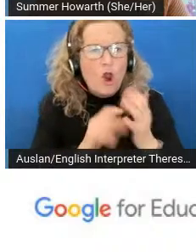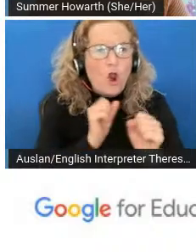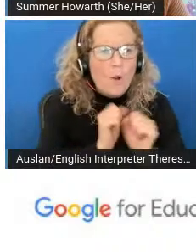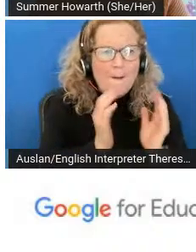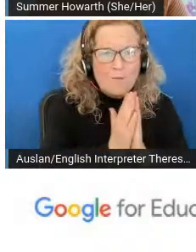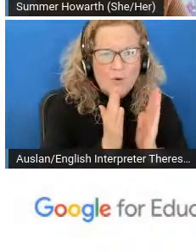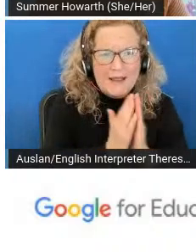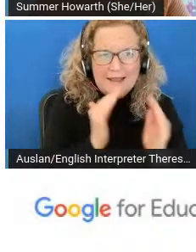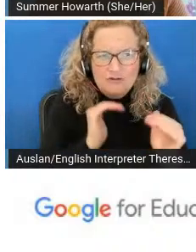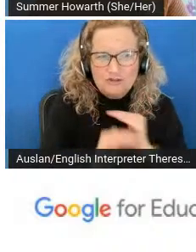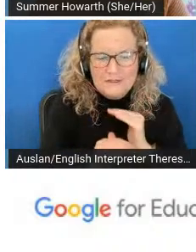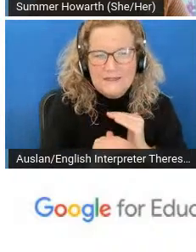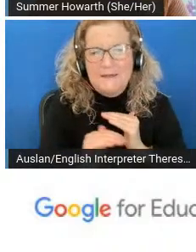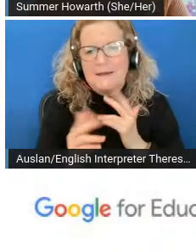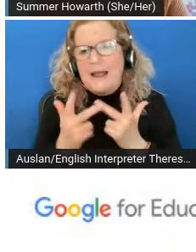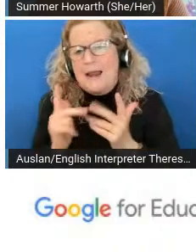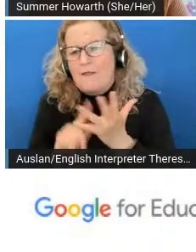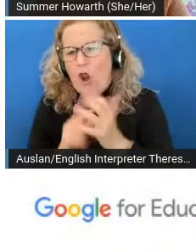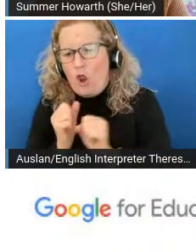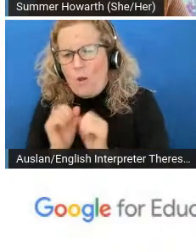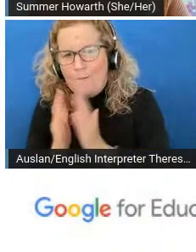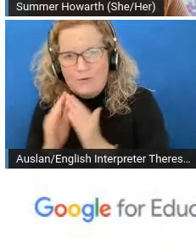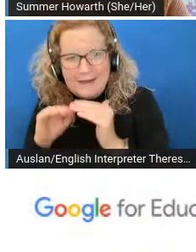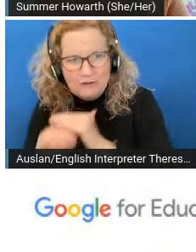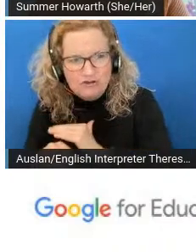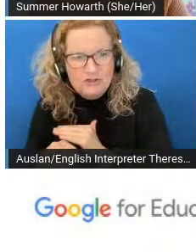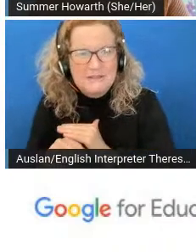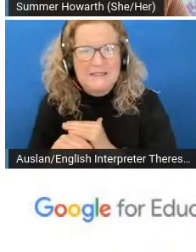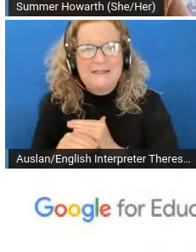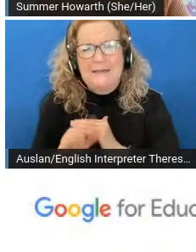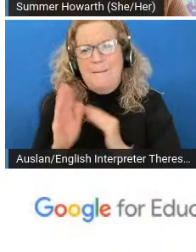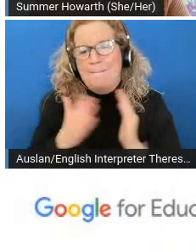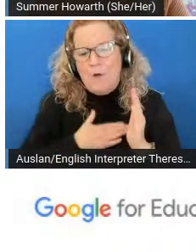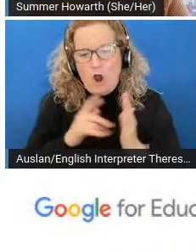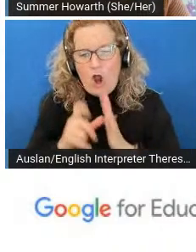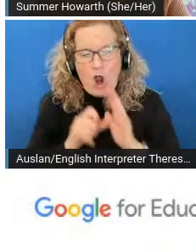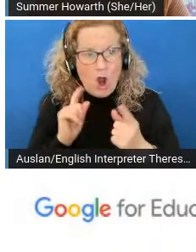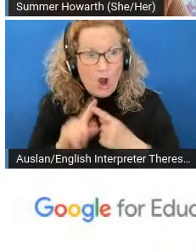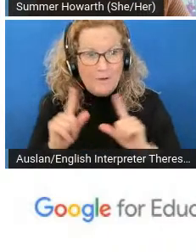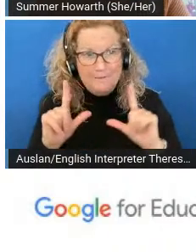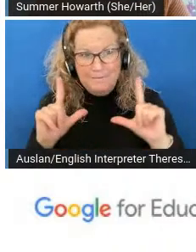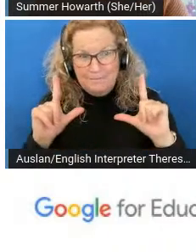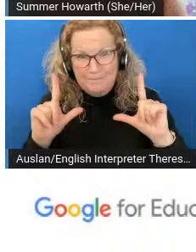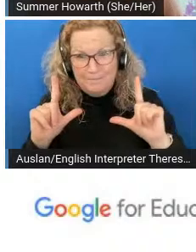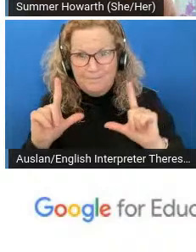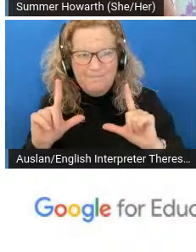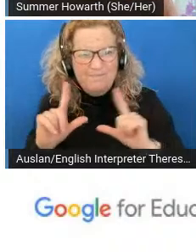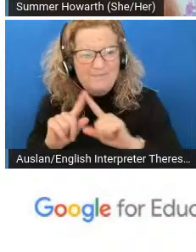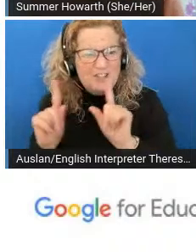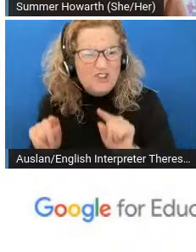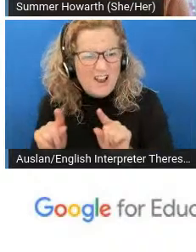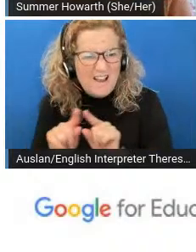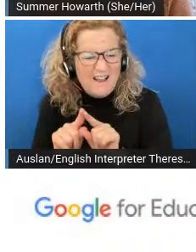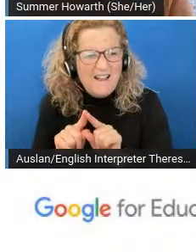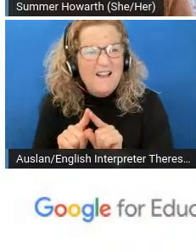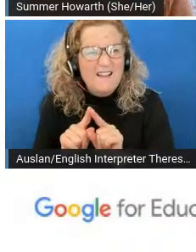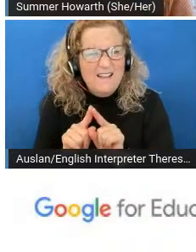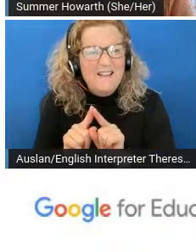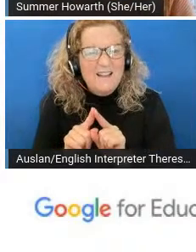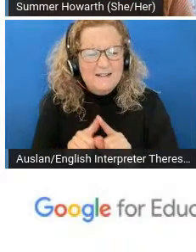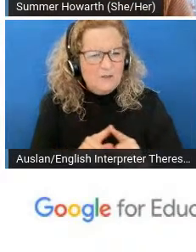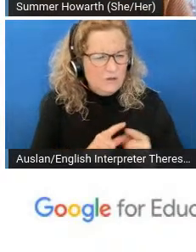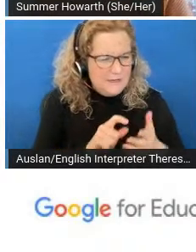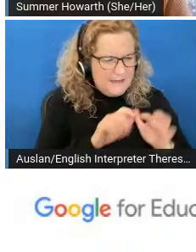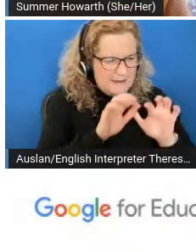entry. Here's another logbook entry. Here's a picture of my code. So getting kids to create things in Scratch and then copy and pasting the code